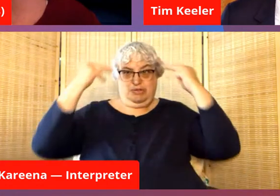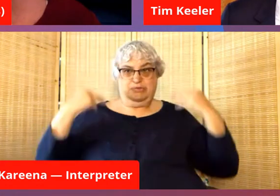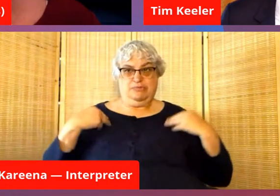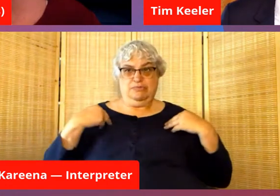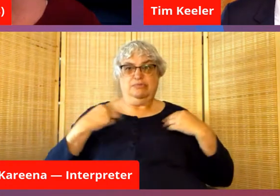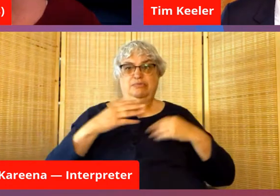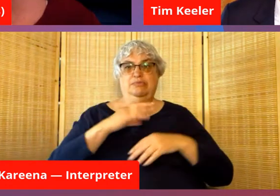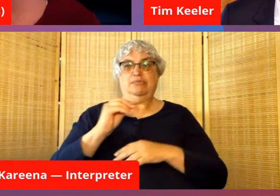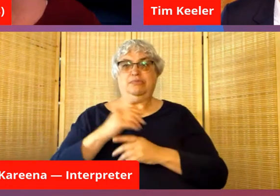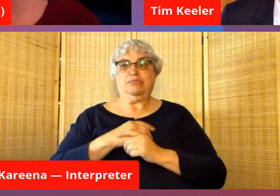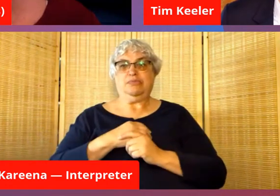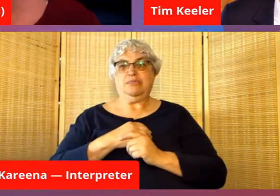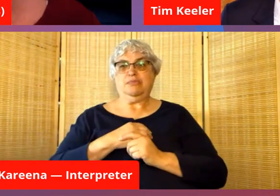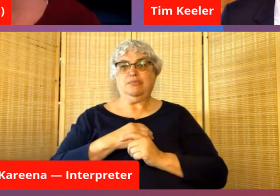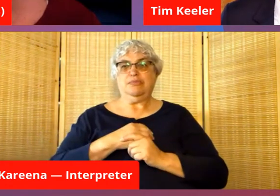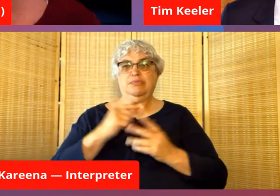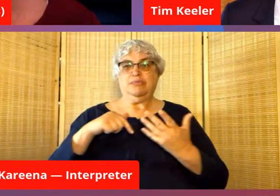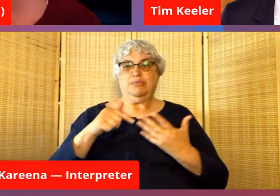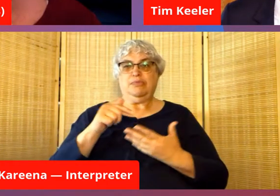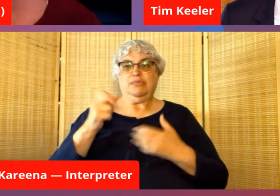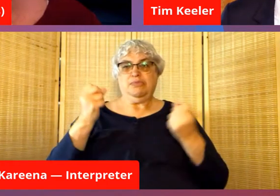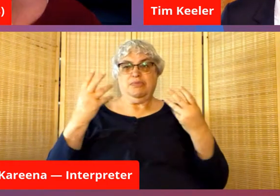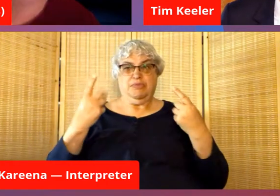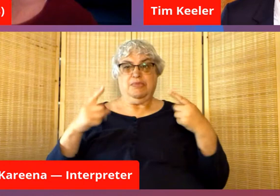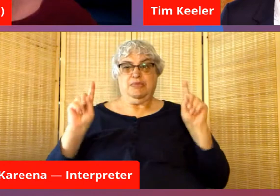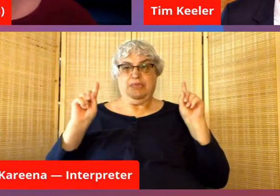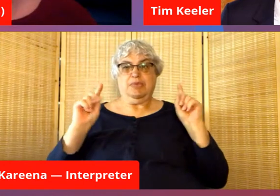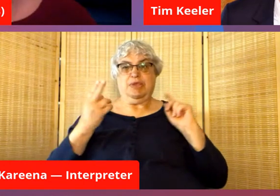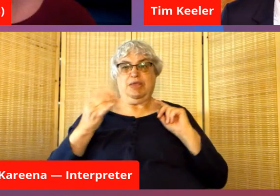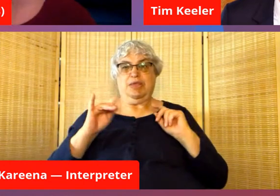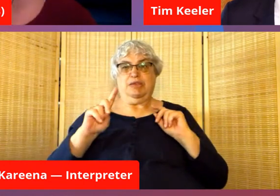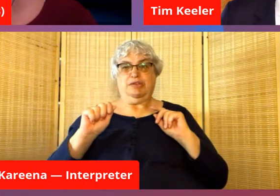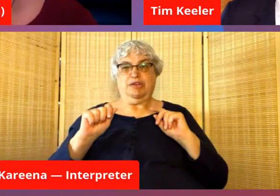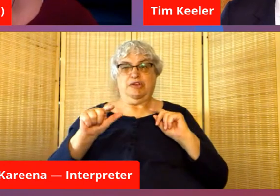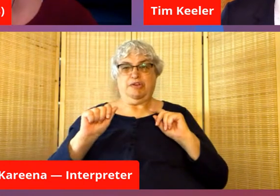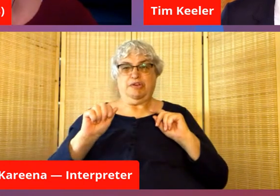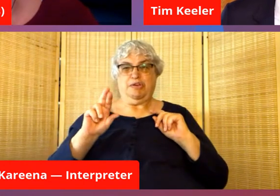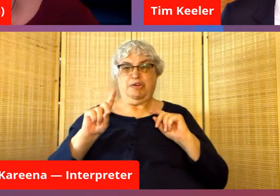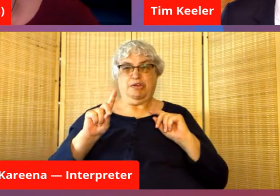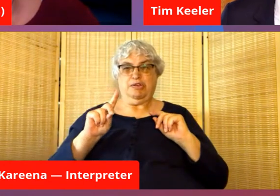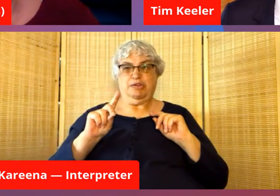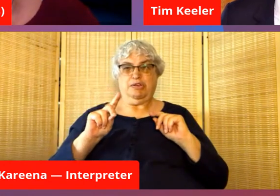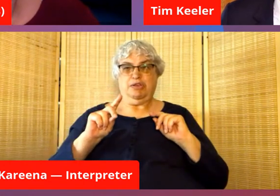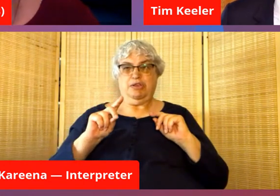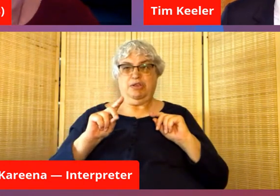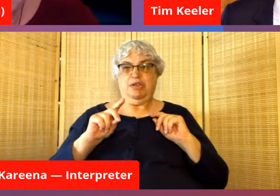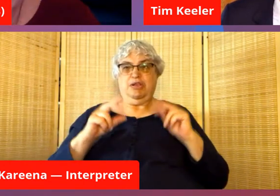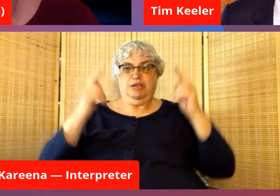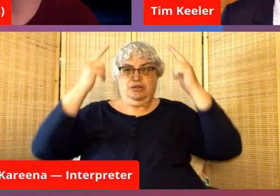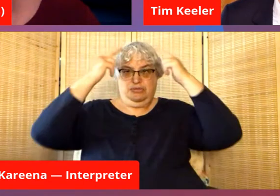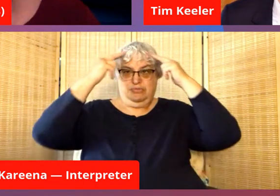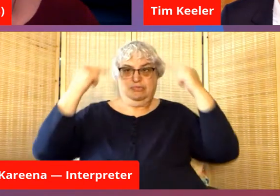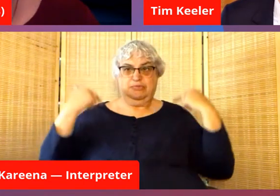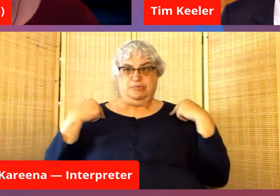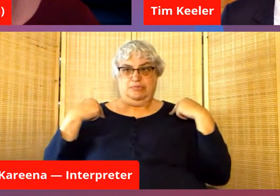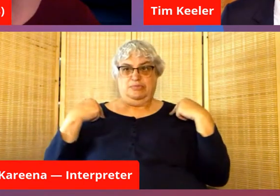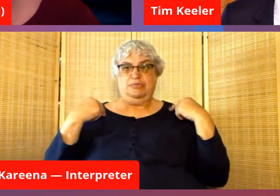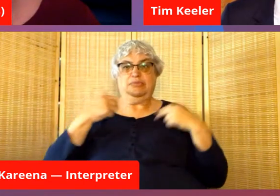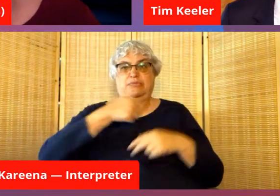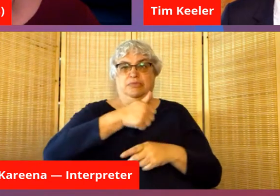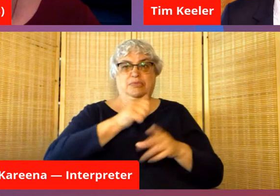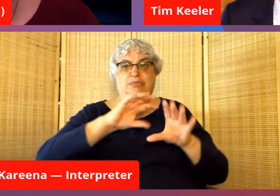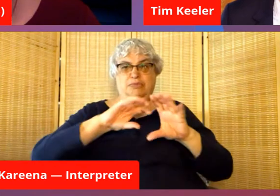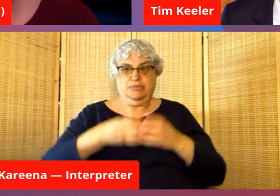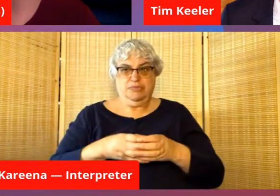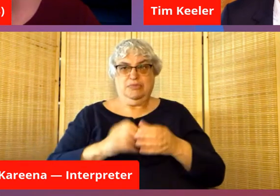Because amongst all of her many accomplishments, Hildegard actually was an abbess at a convent that she started herself. So